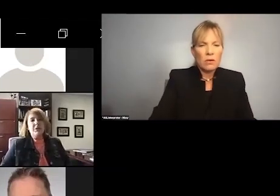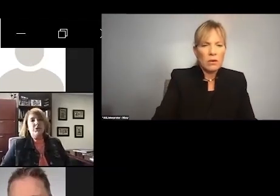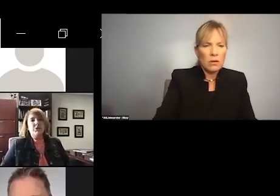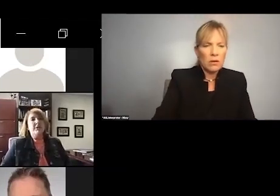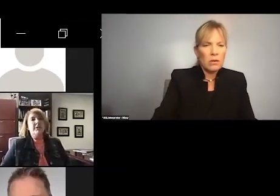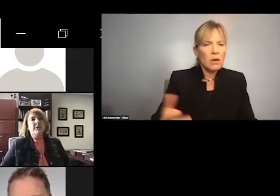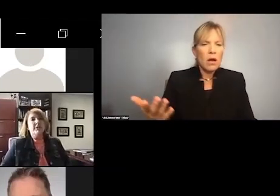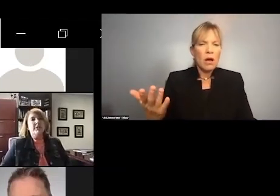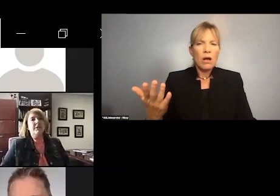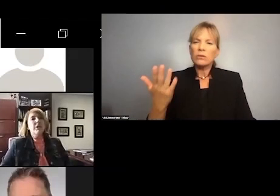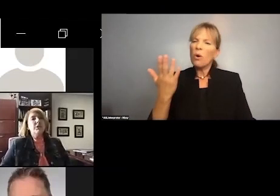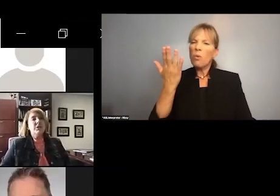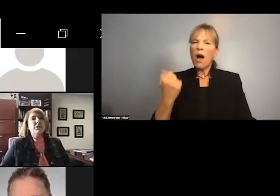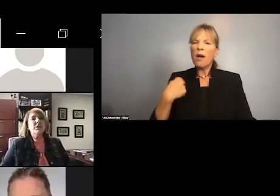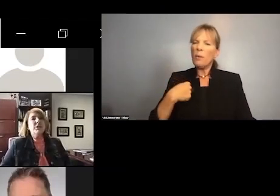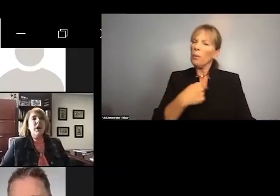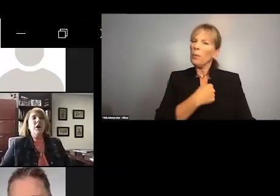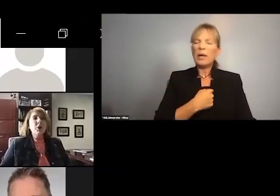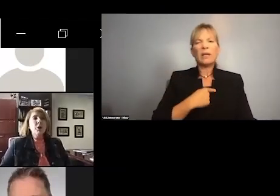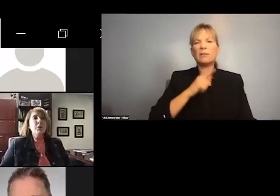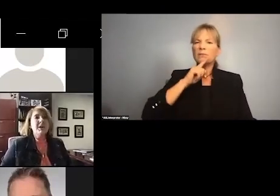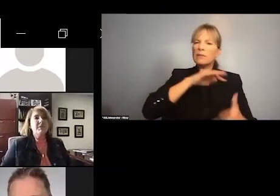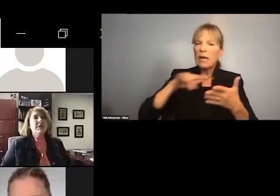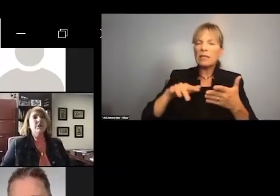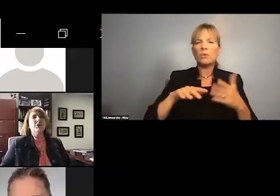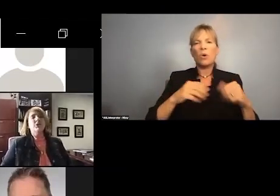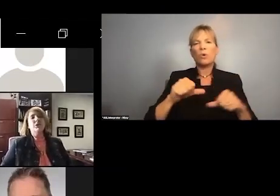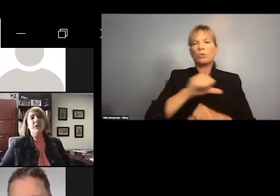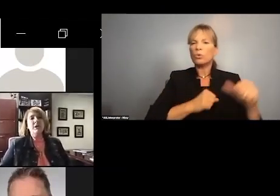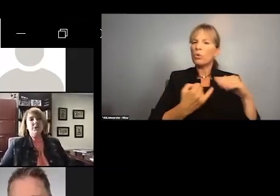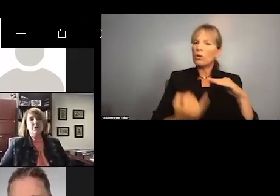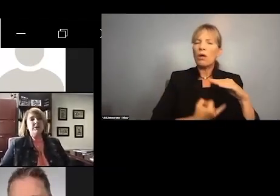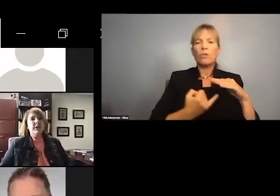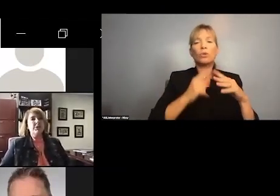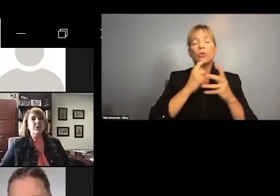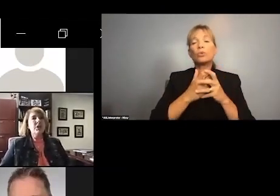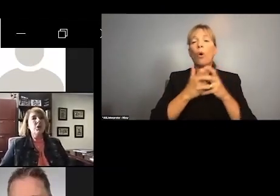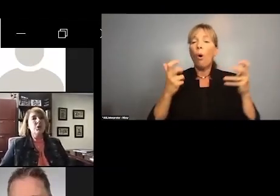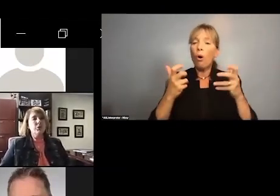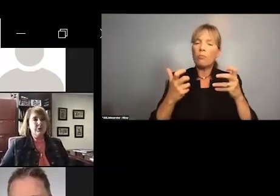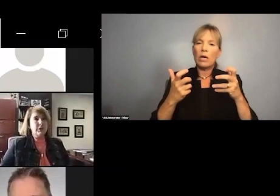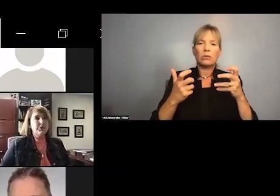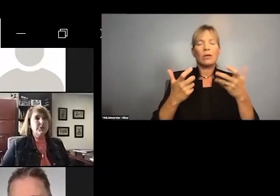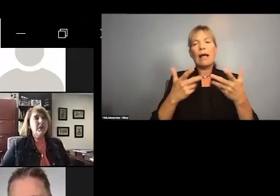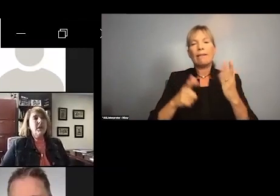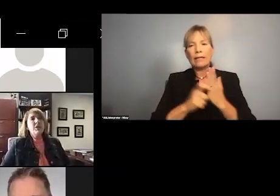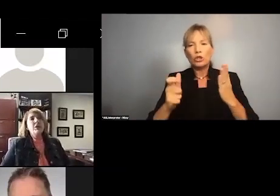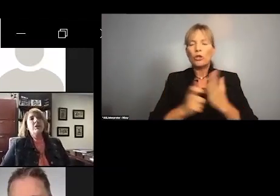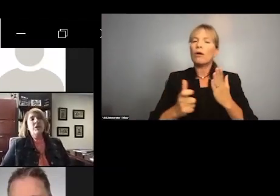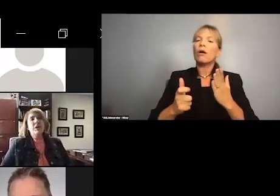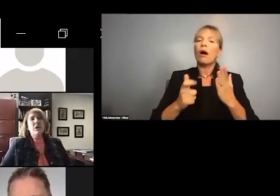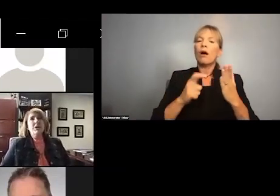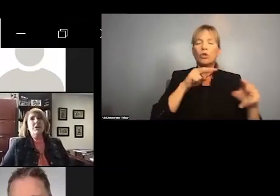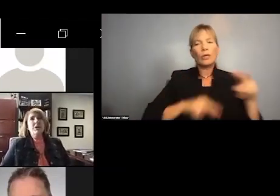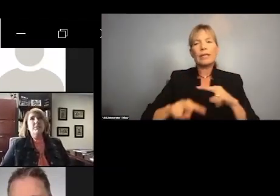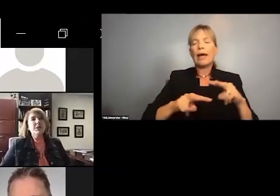So why do we care about social isolation? So there's a copious amount of literature looking at social isolation in older adults.